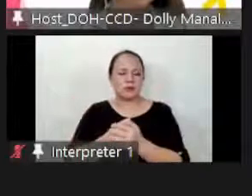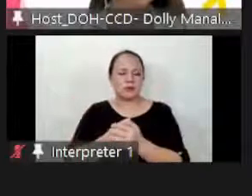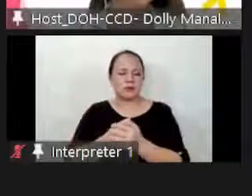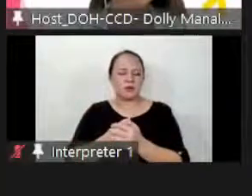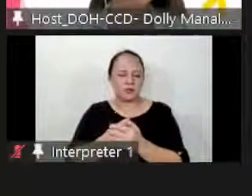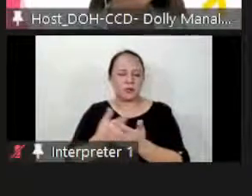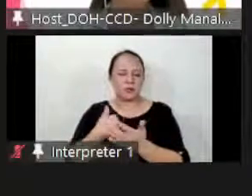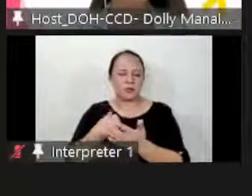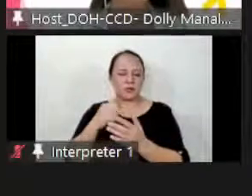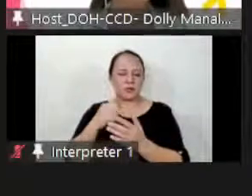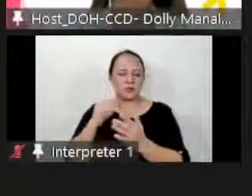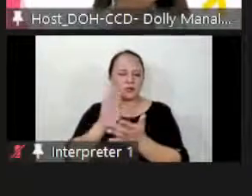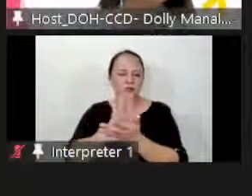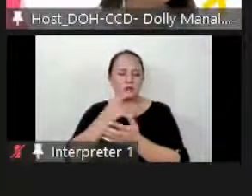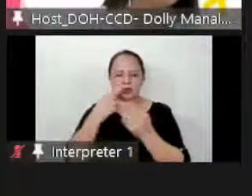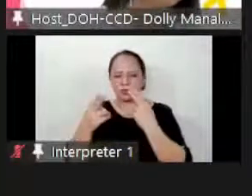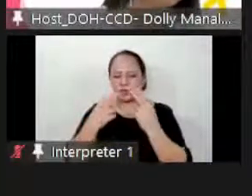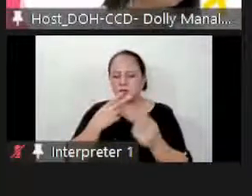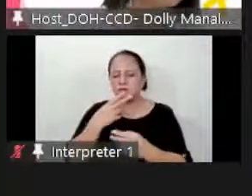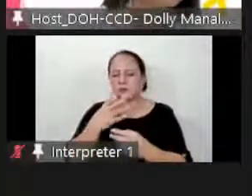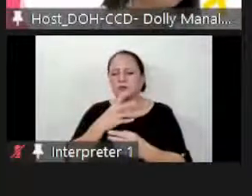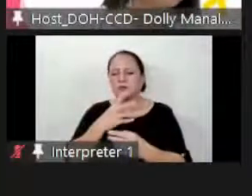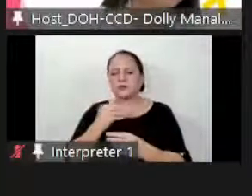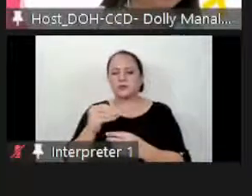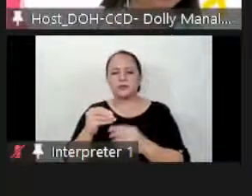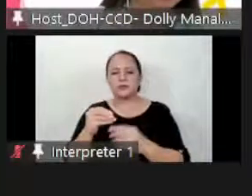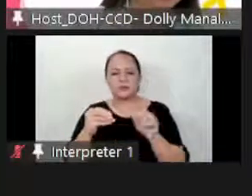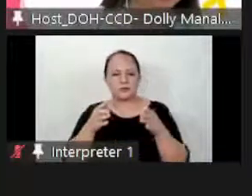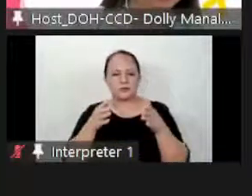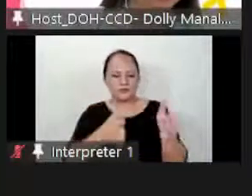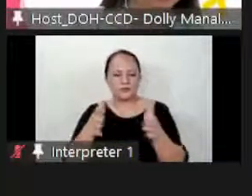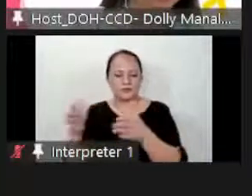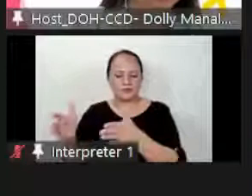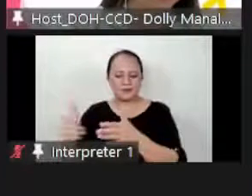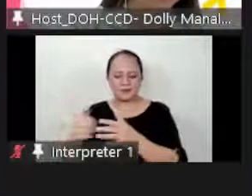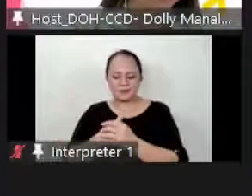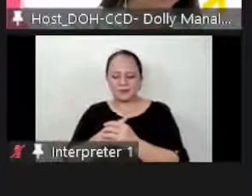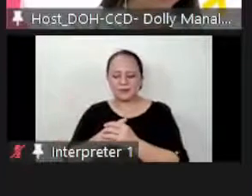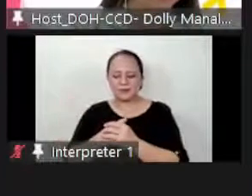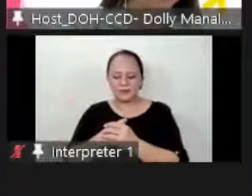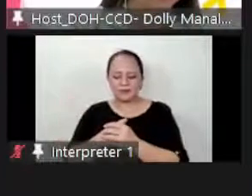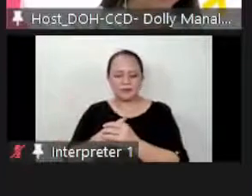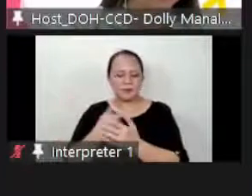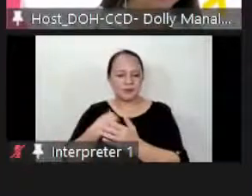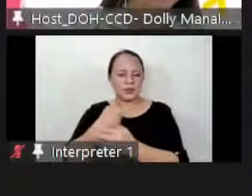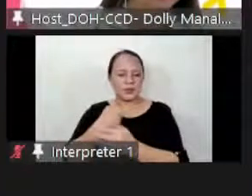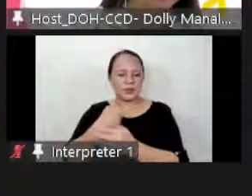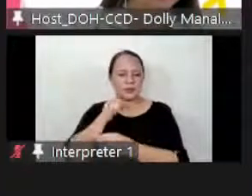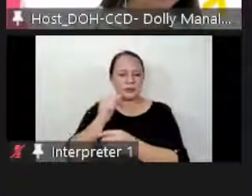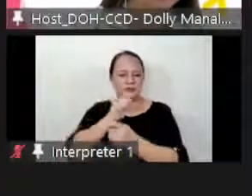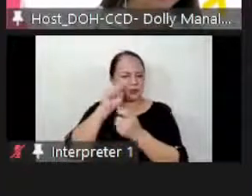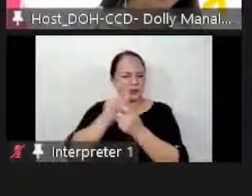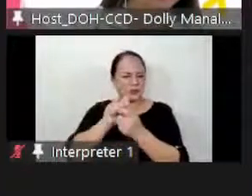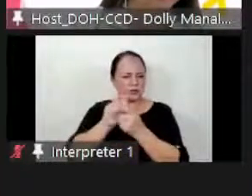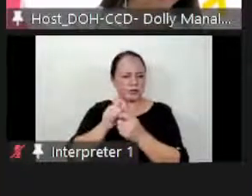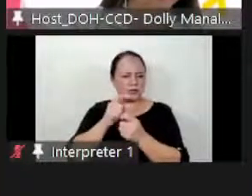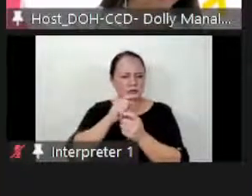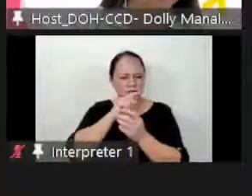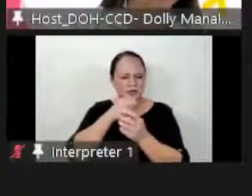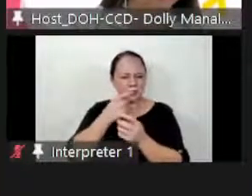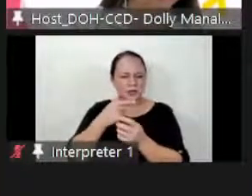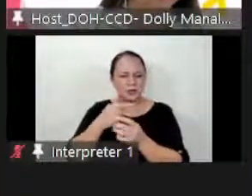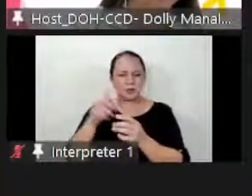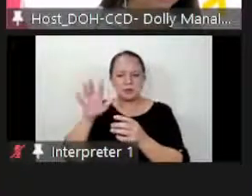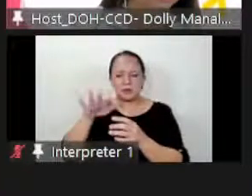prohibition of smoking in certain public places, which doesn't make specific mention of public places such